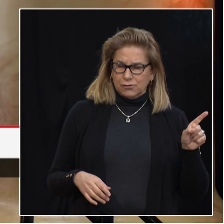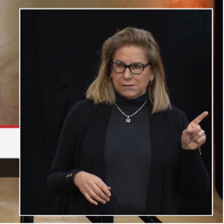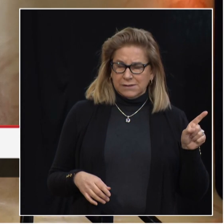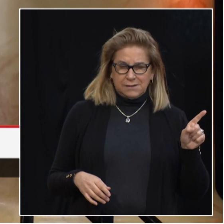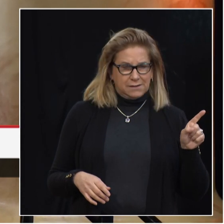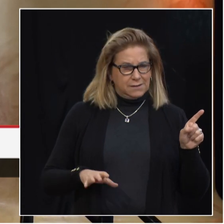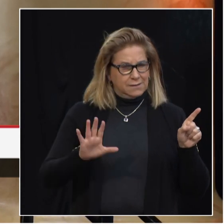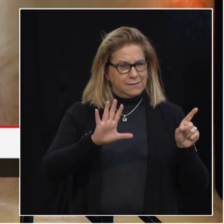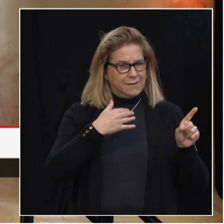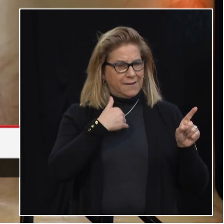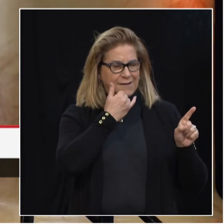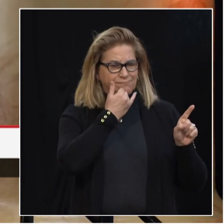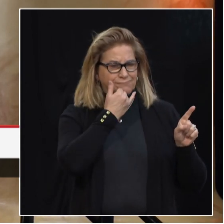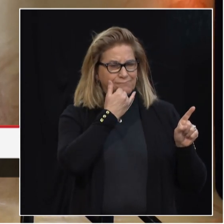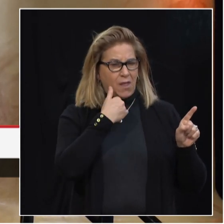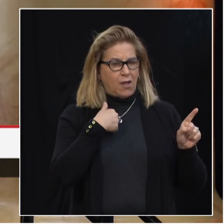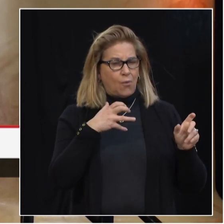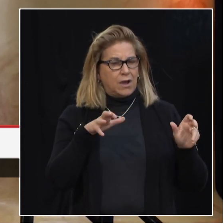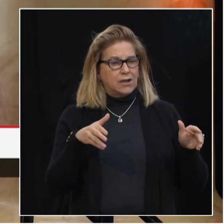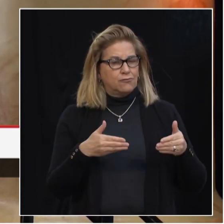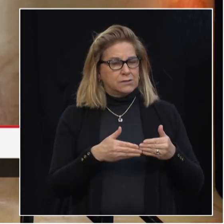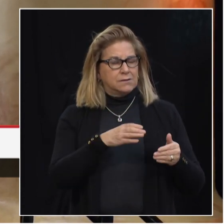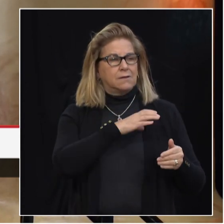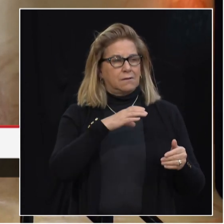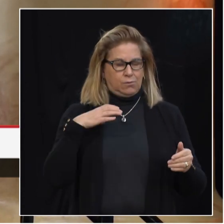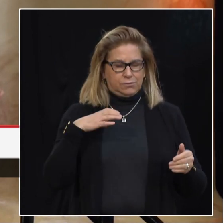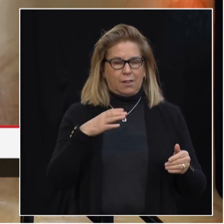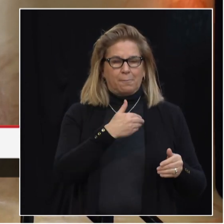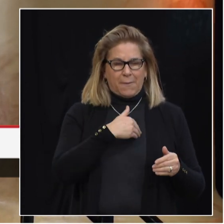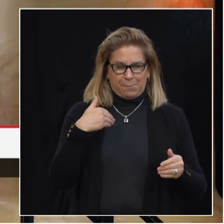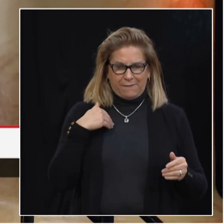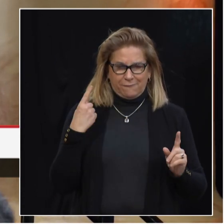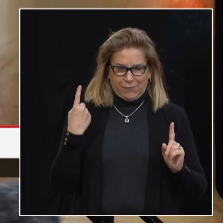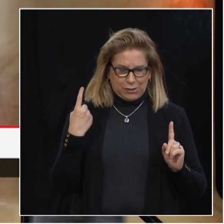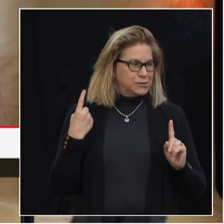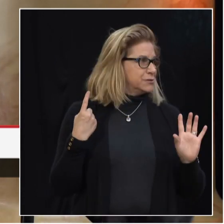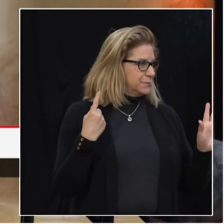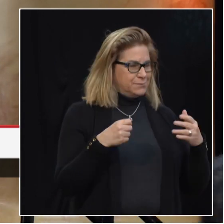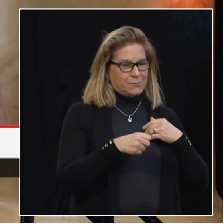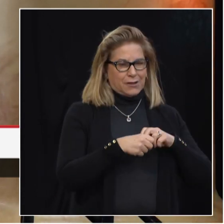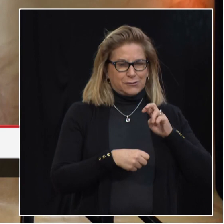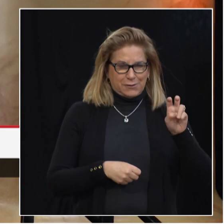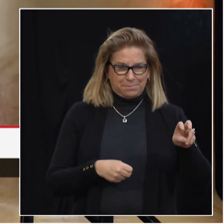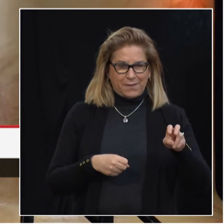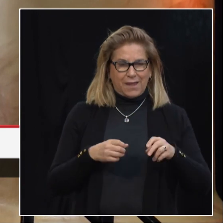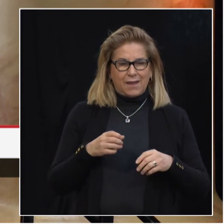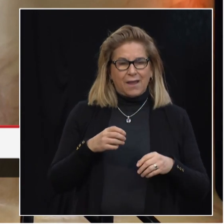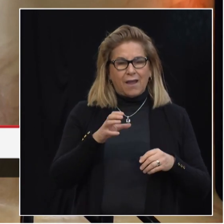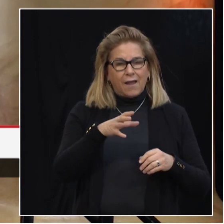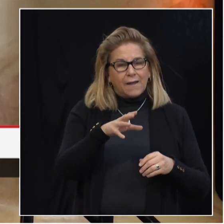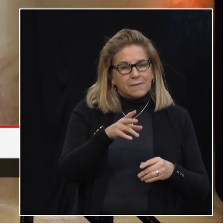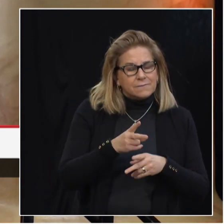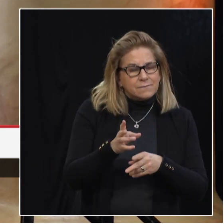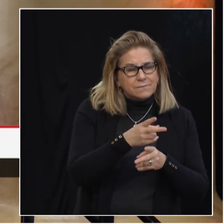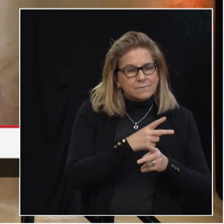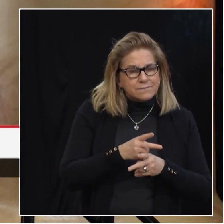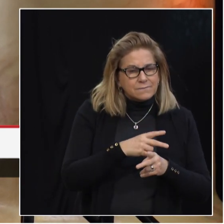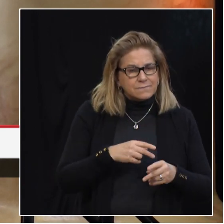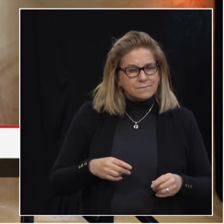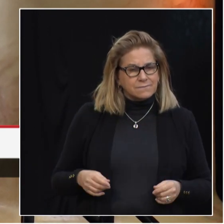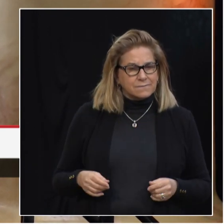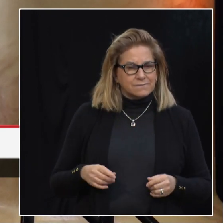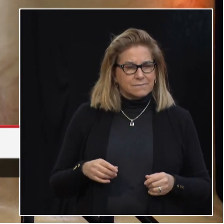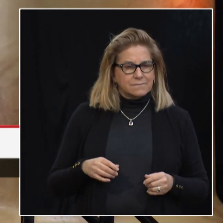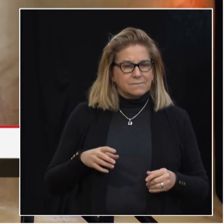council member, a very important council member because he's the oversight chair for much of this work, and the at-large council